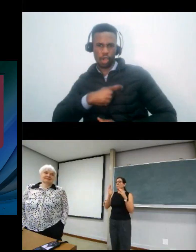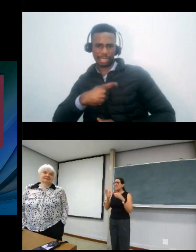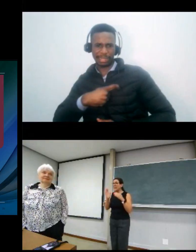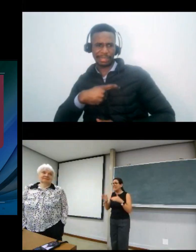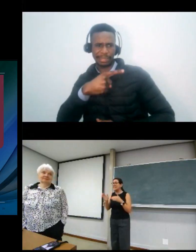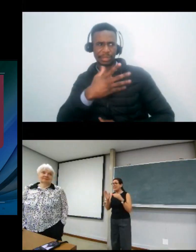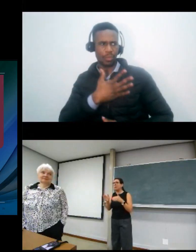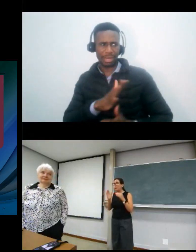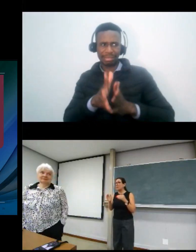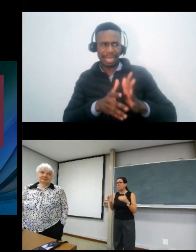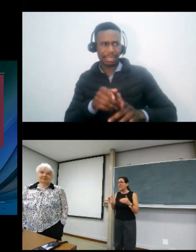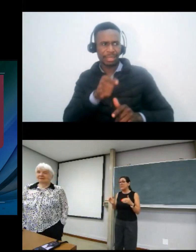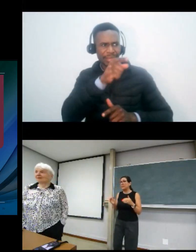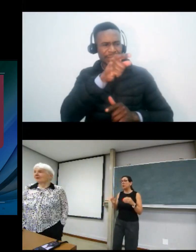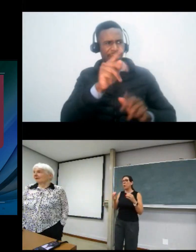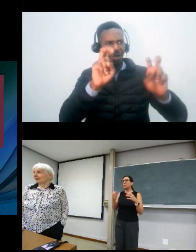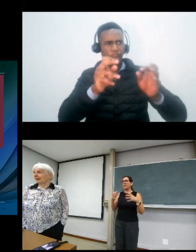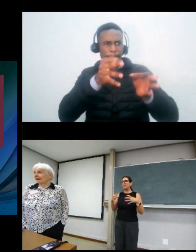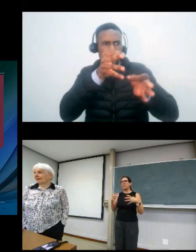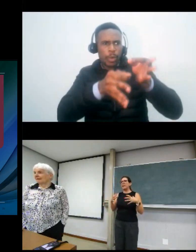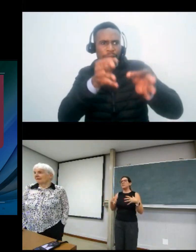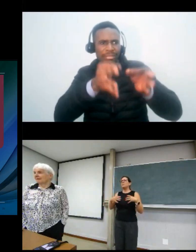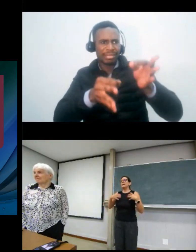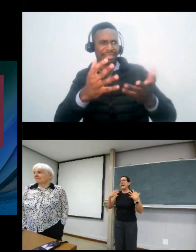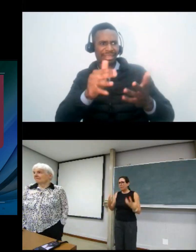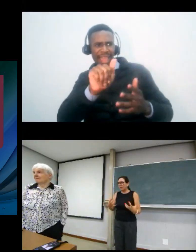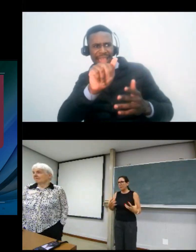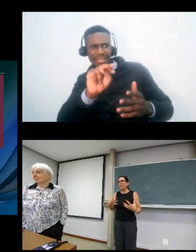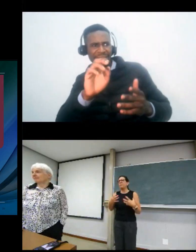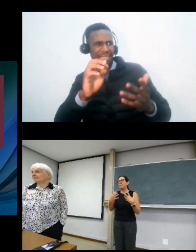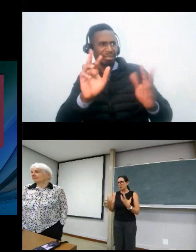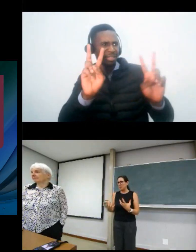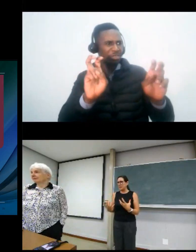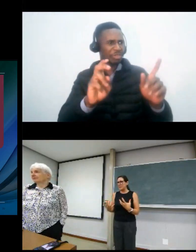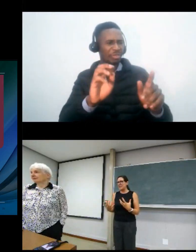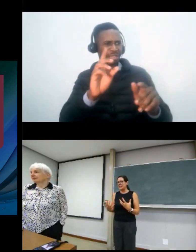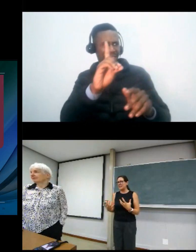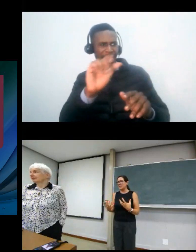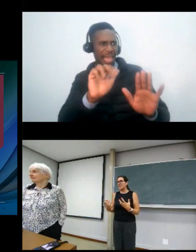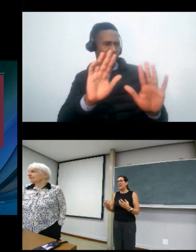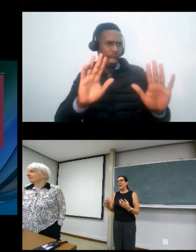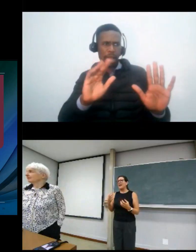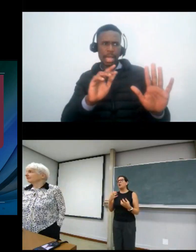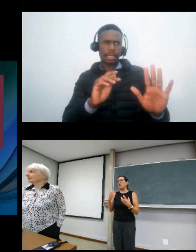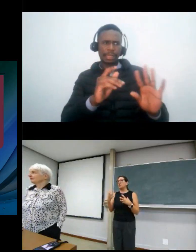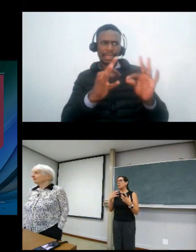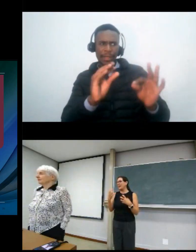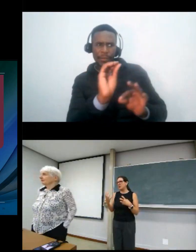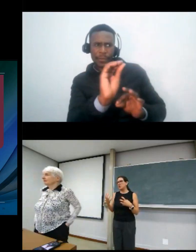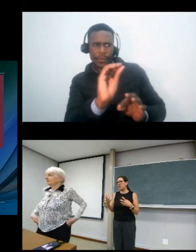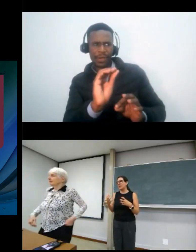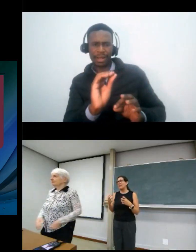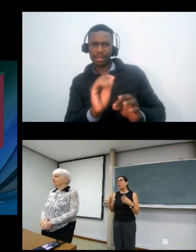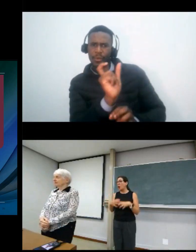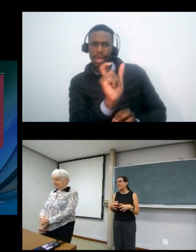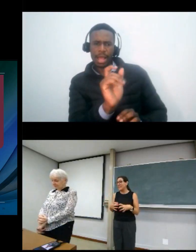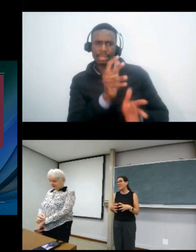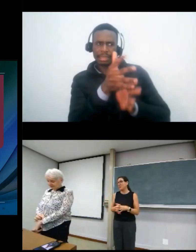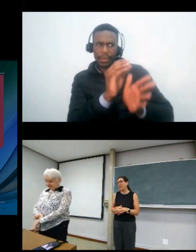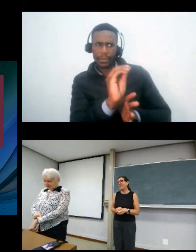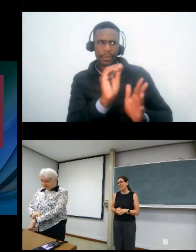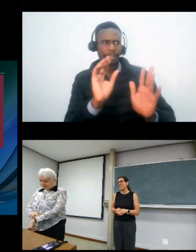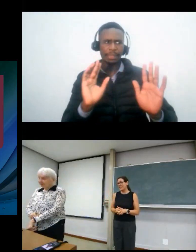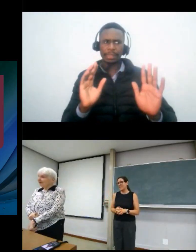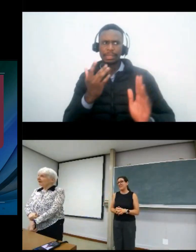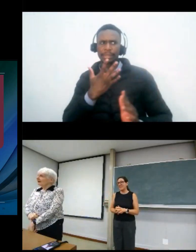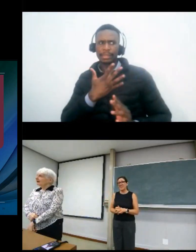political standpoint. Precisely for this reason, you want people to be comfortable reproducing a sentence and not question the